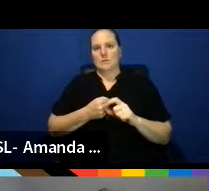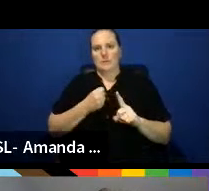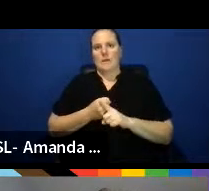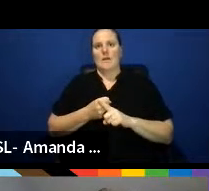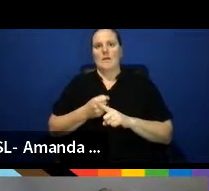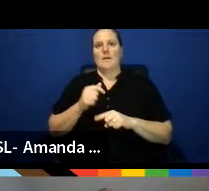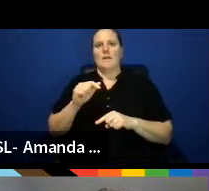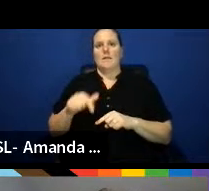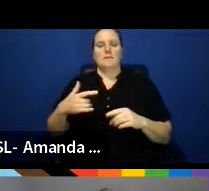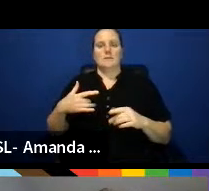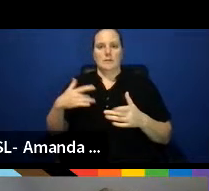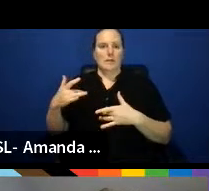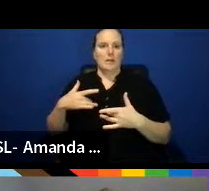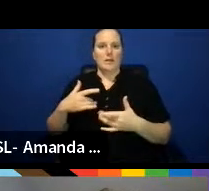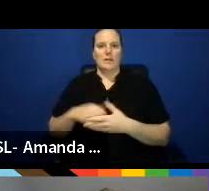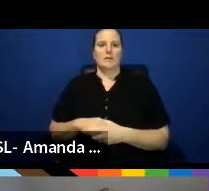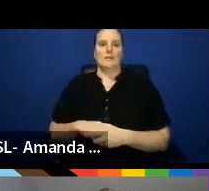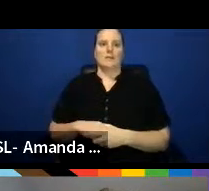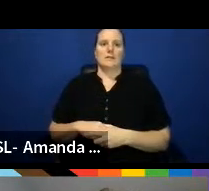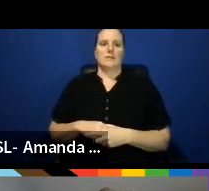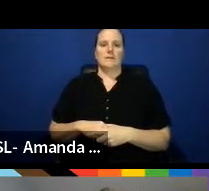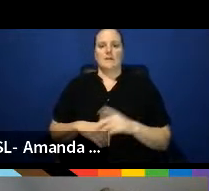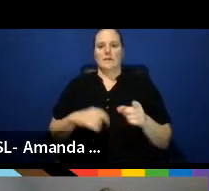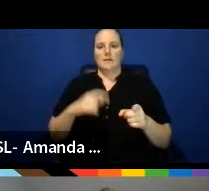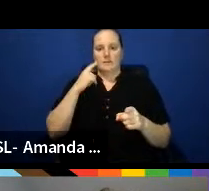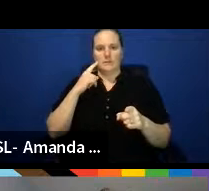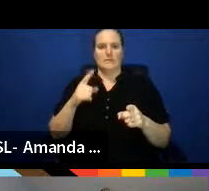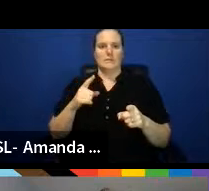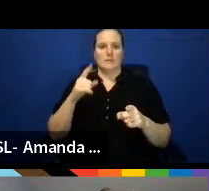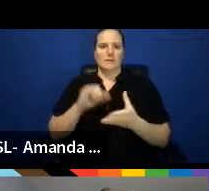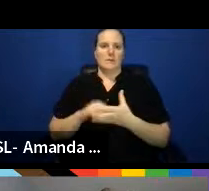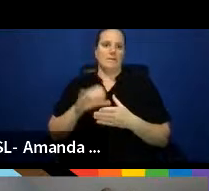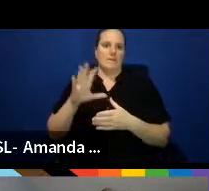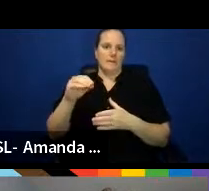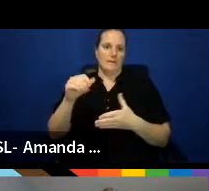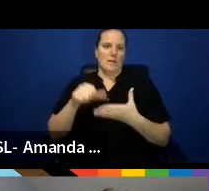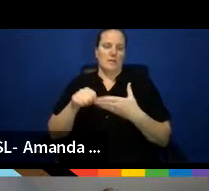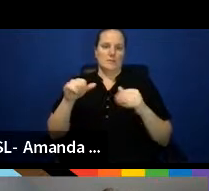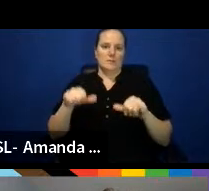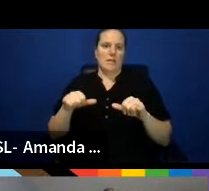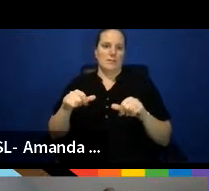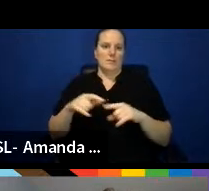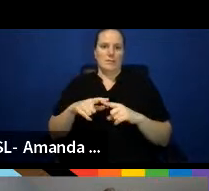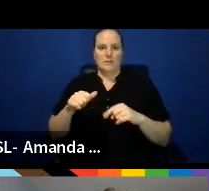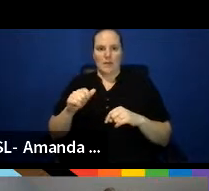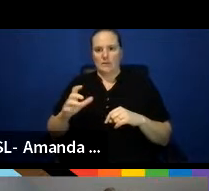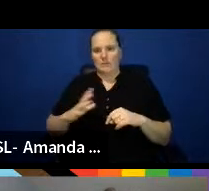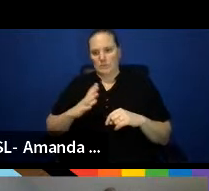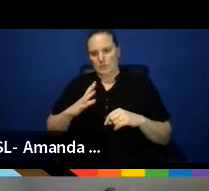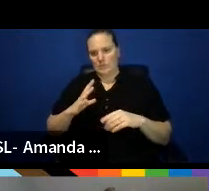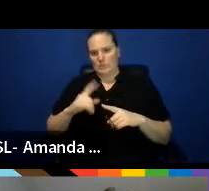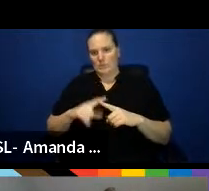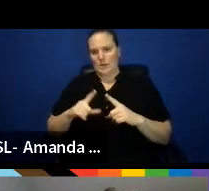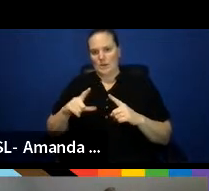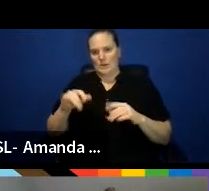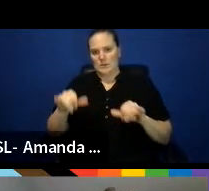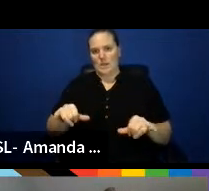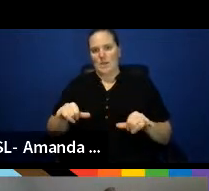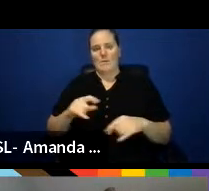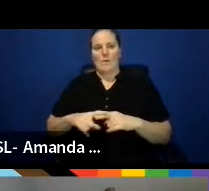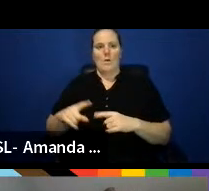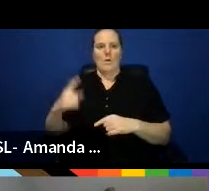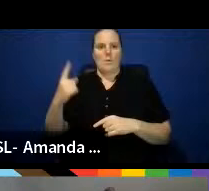this concern, should we be sending 50 individual letters that basically say the same thing? It's not a form letter, but it basically says the same thing, or